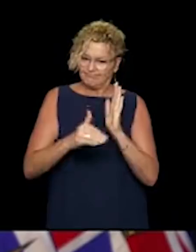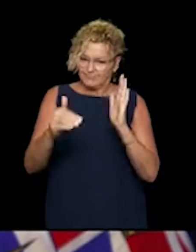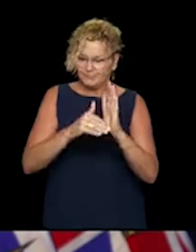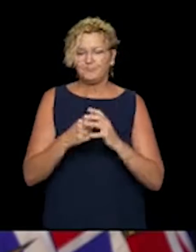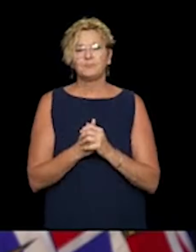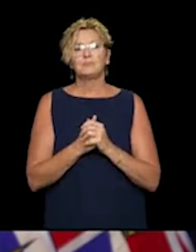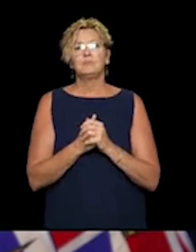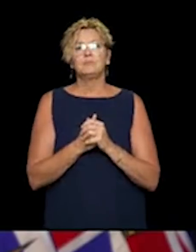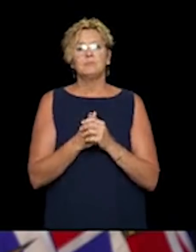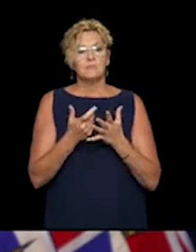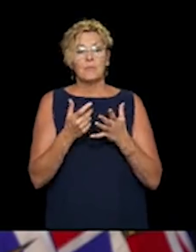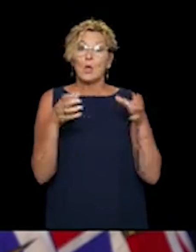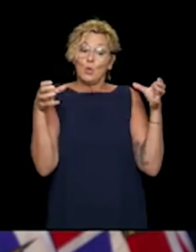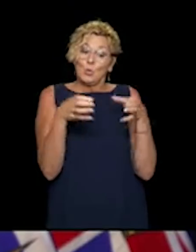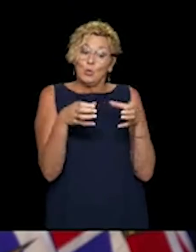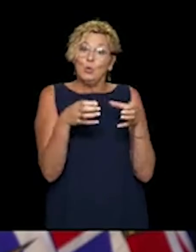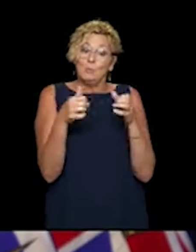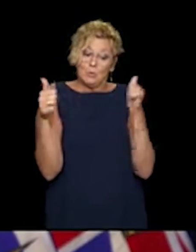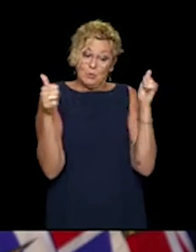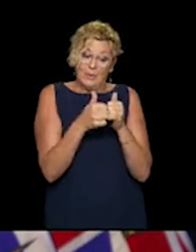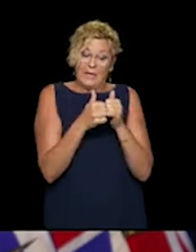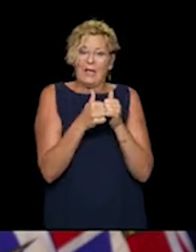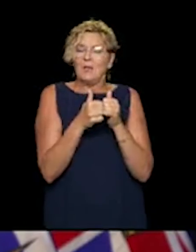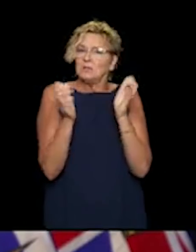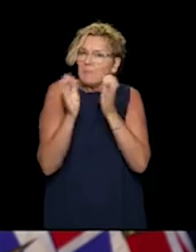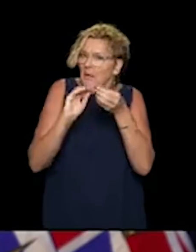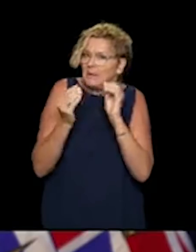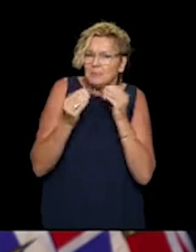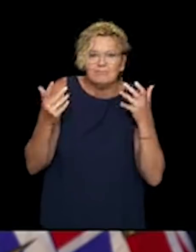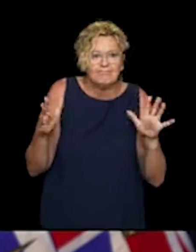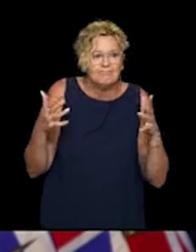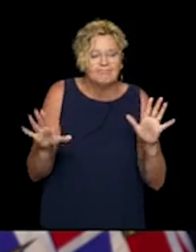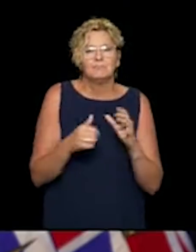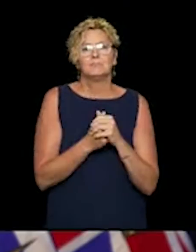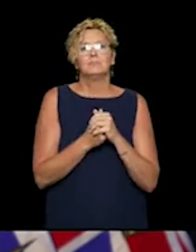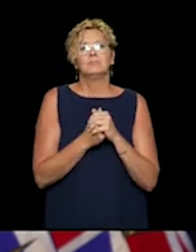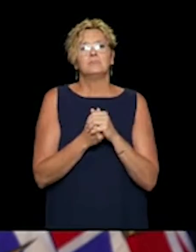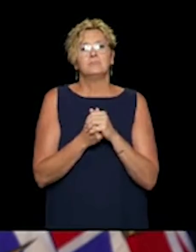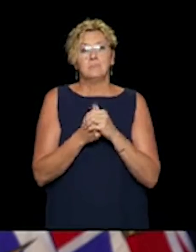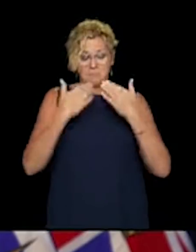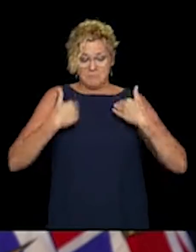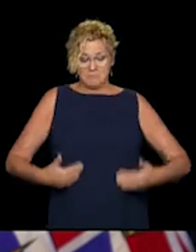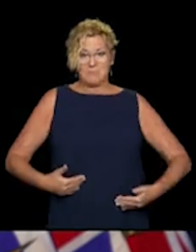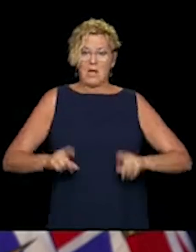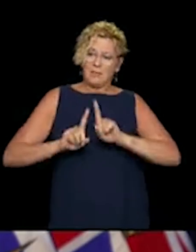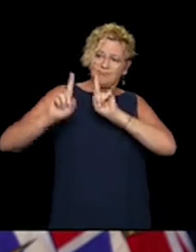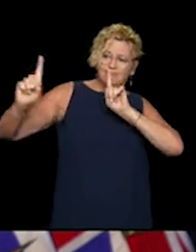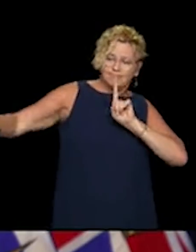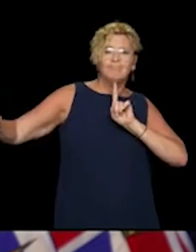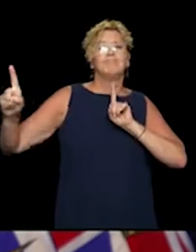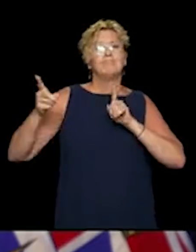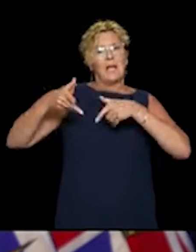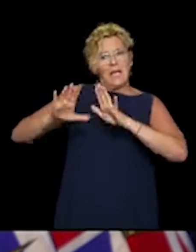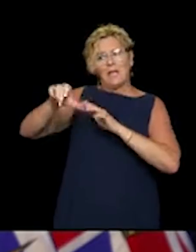hands regularly, keeping our groups small, giving others the space to stay safe,